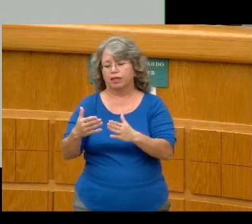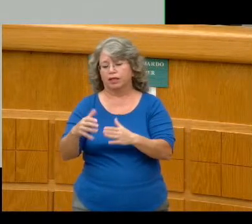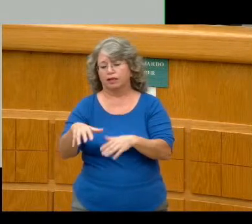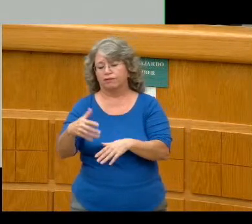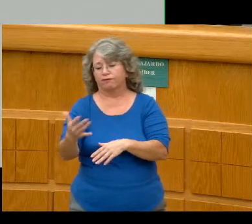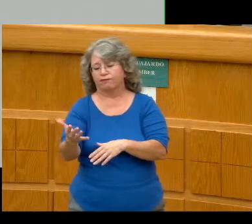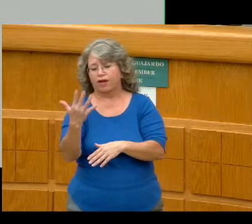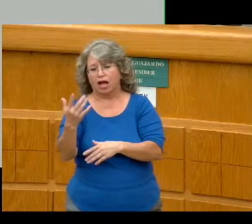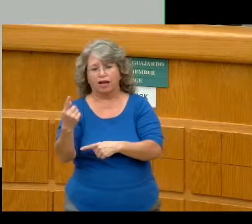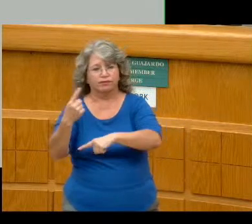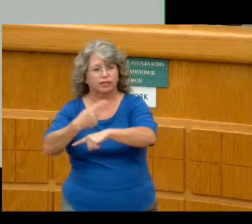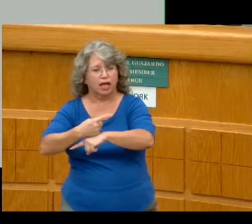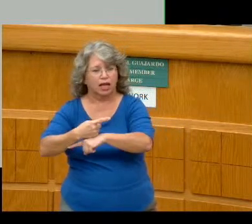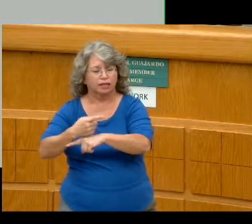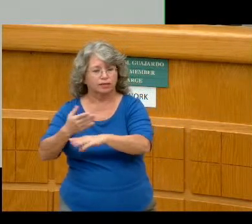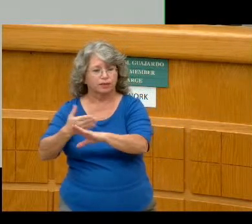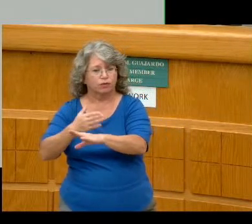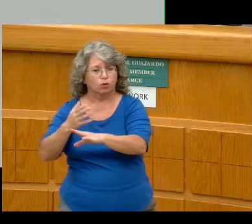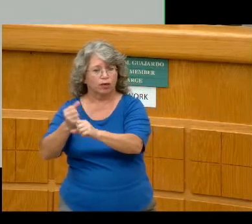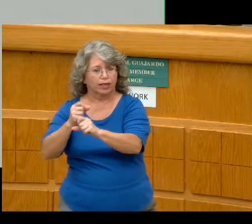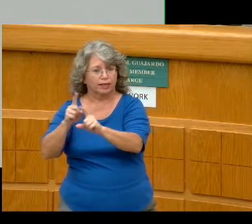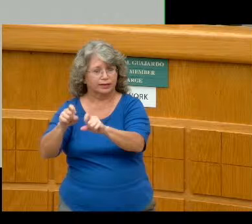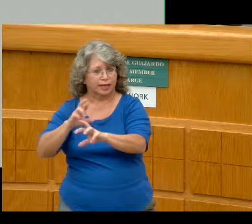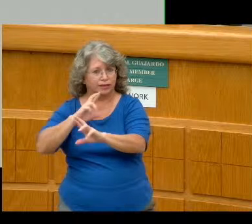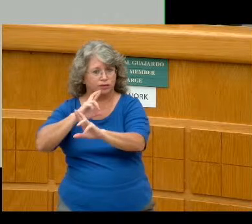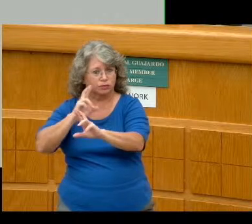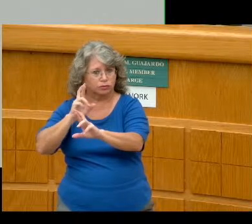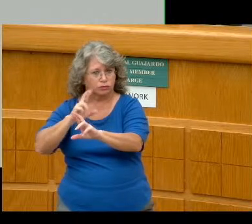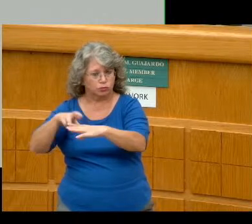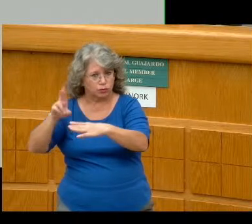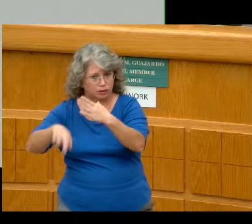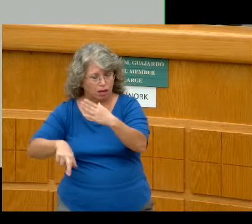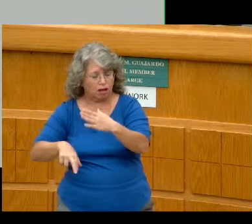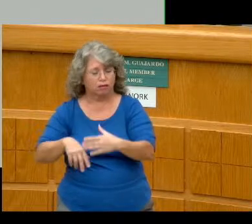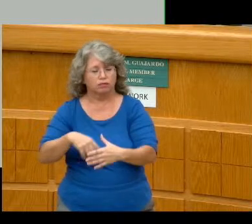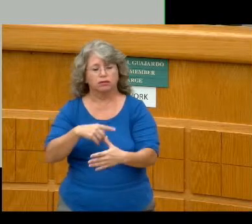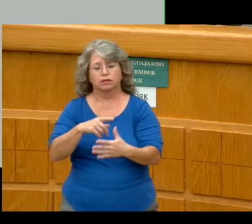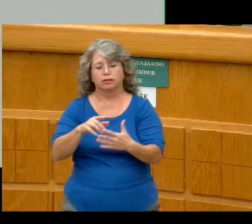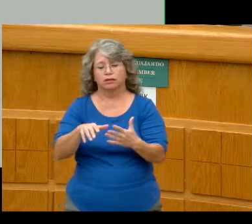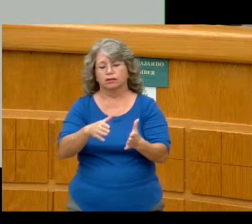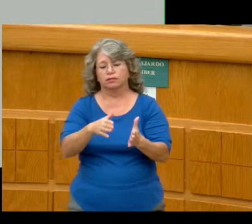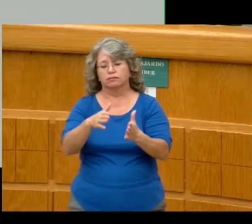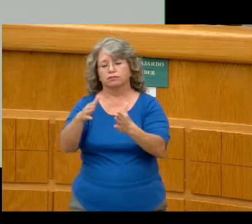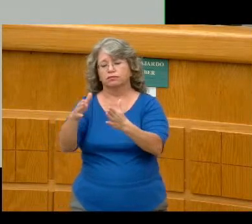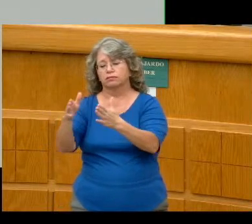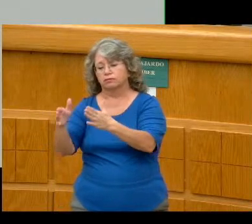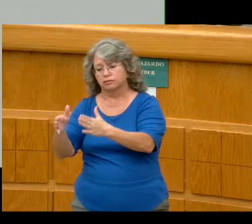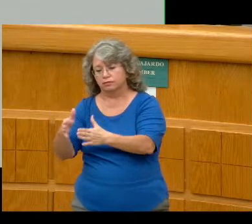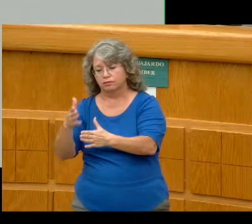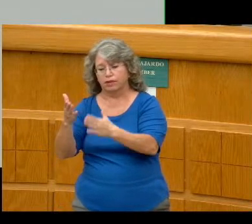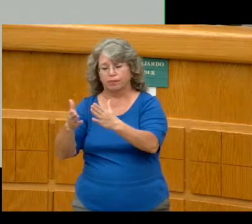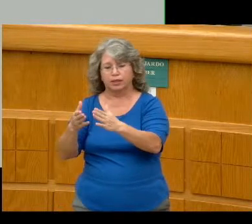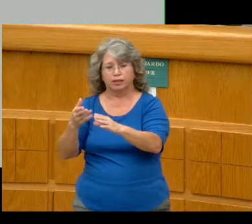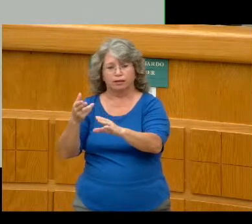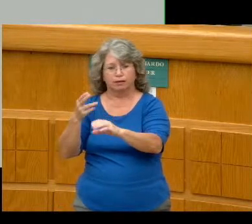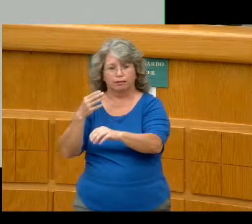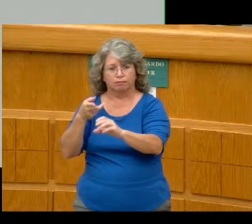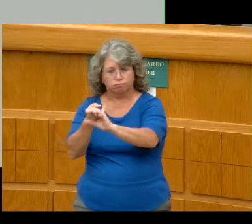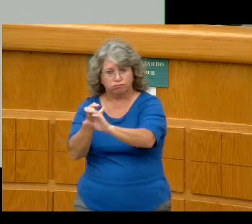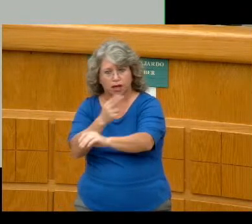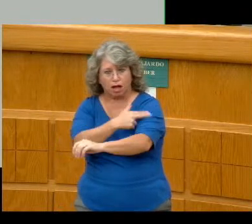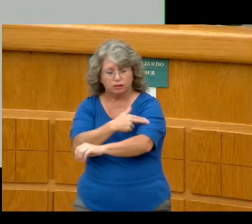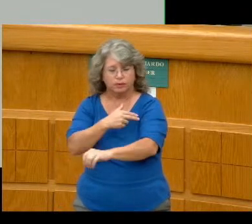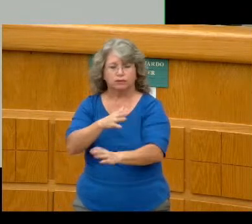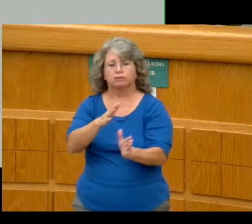get hospitalized if your symptoms are severe enough. And so we're still ranked pretty high in the state of Texas,